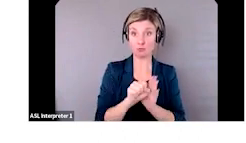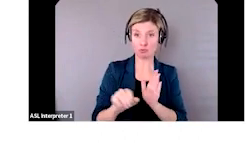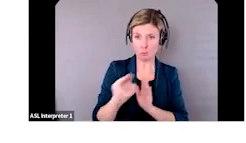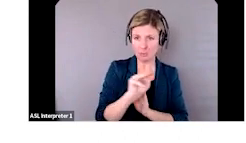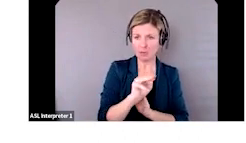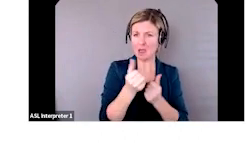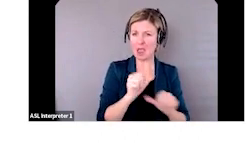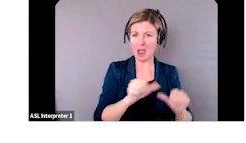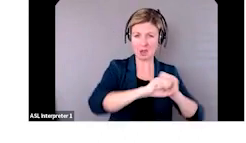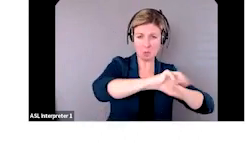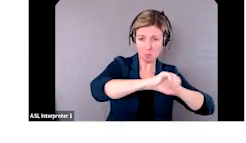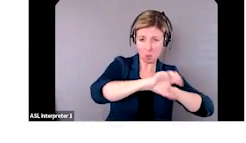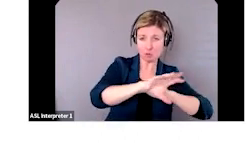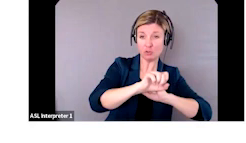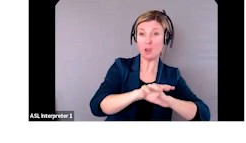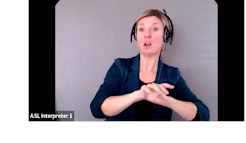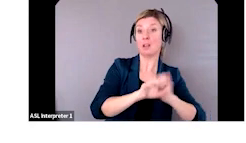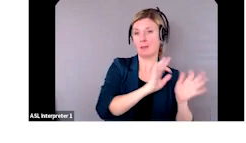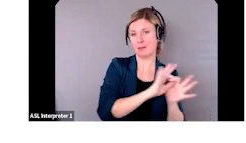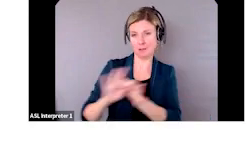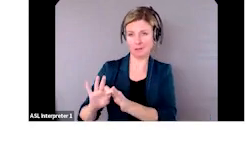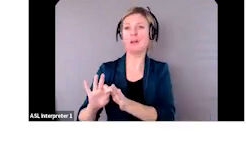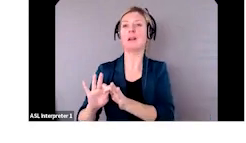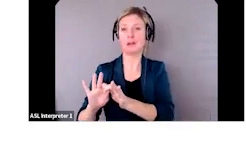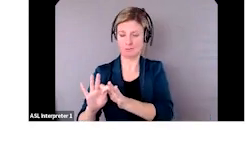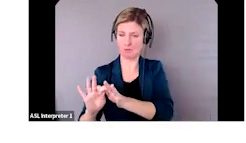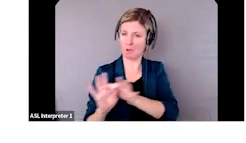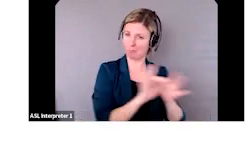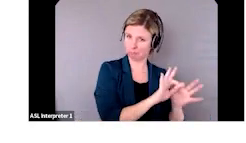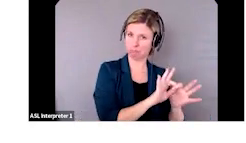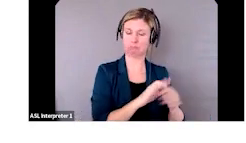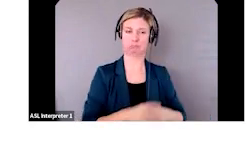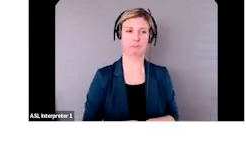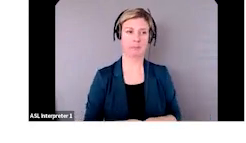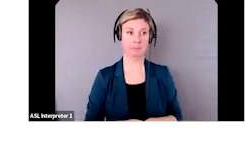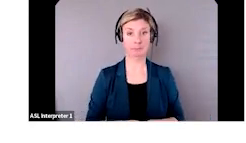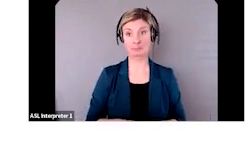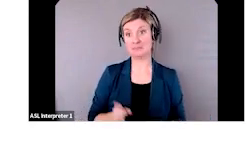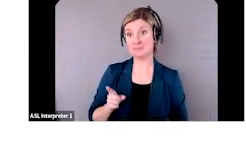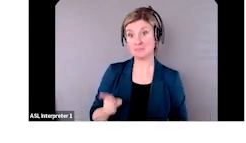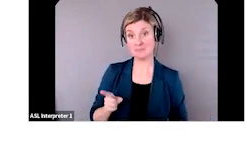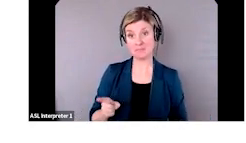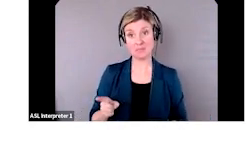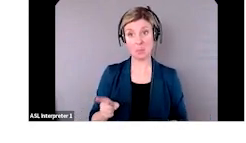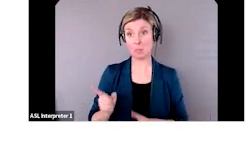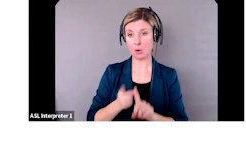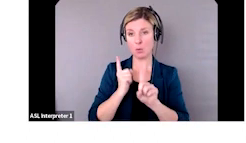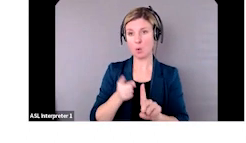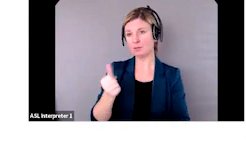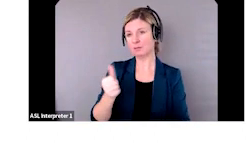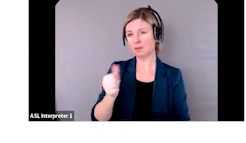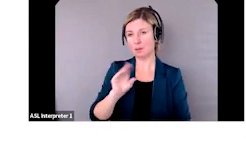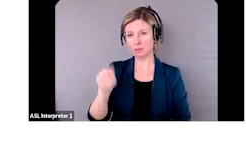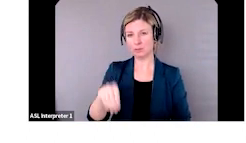Amazon. Okay. Now on Amazon, we want to have 10% conversion rate on your